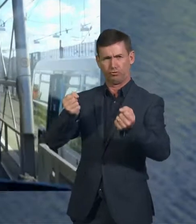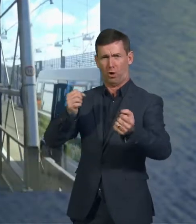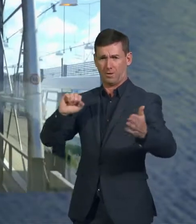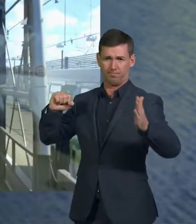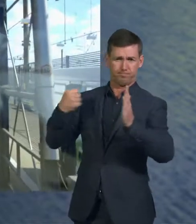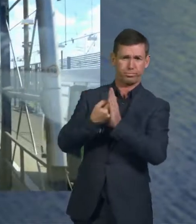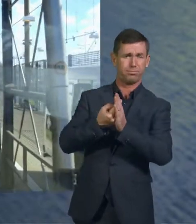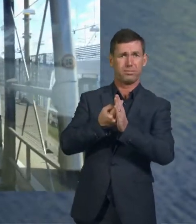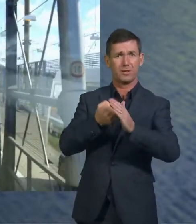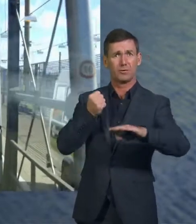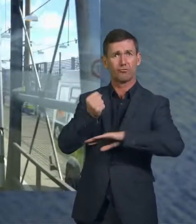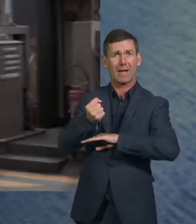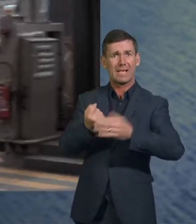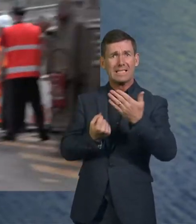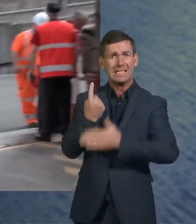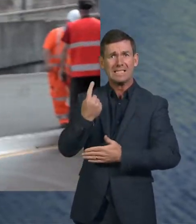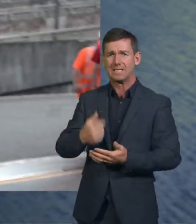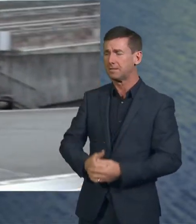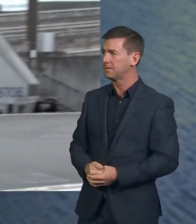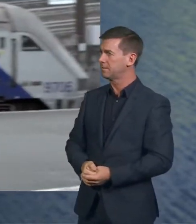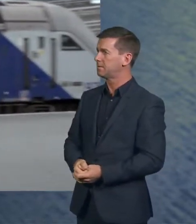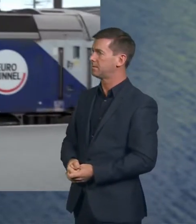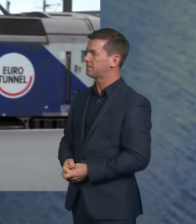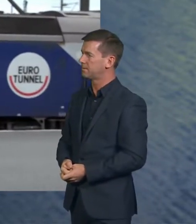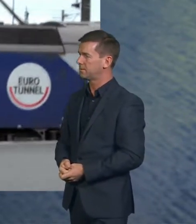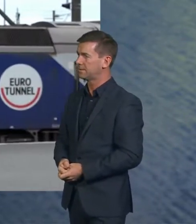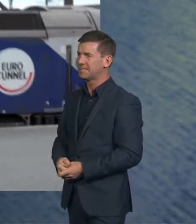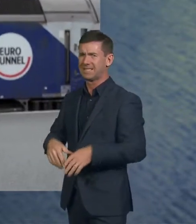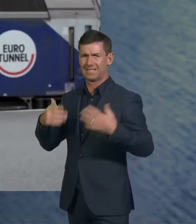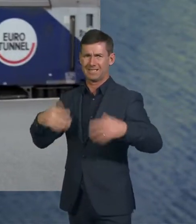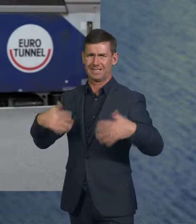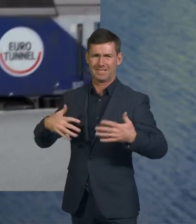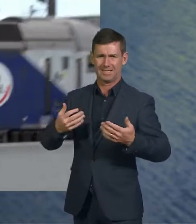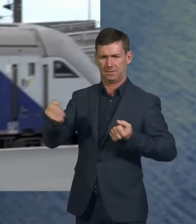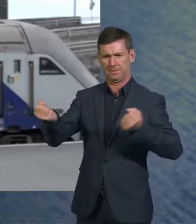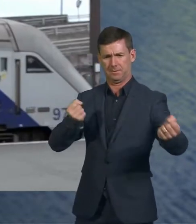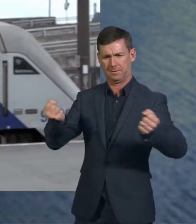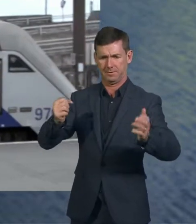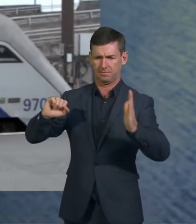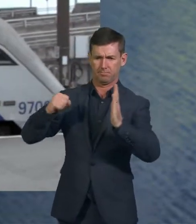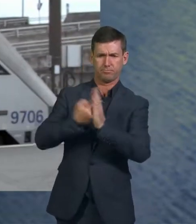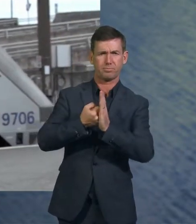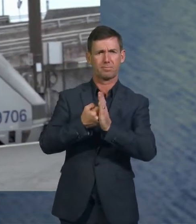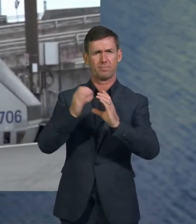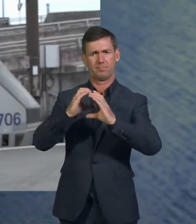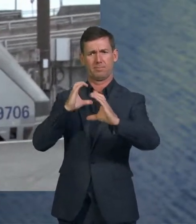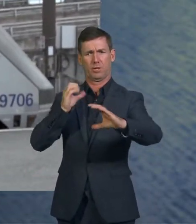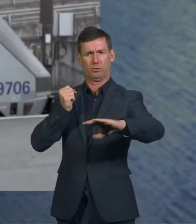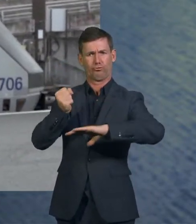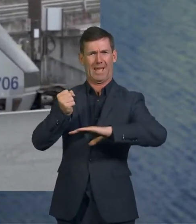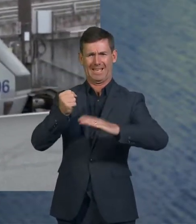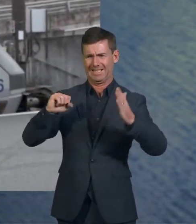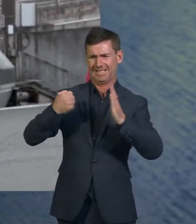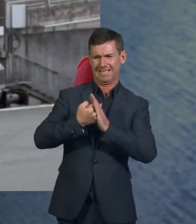had a HGV hit the side of the train. It's quite important, this part, because it could be the fire detection equipment. So we've just got to